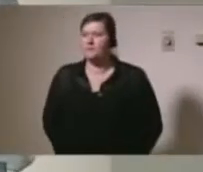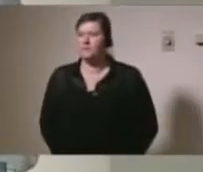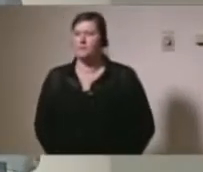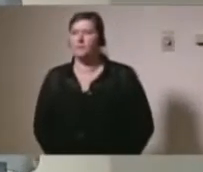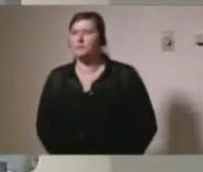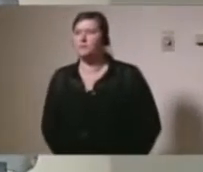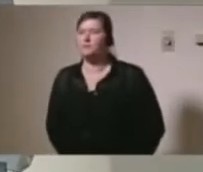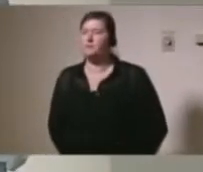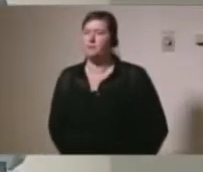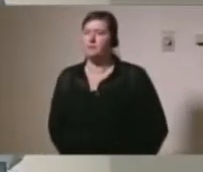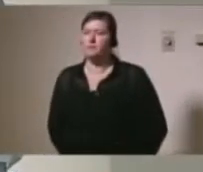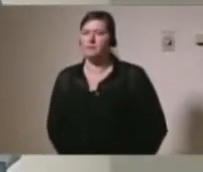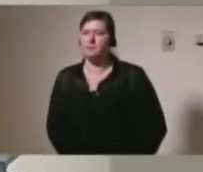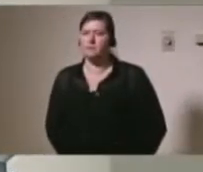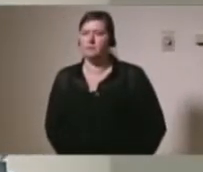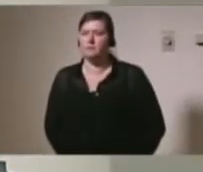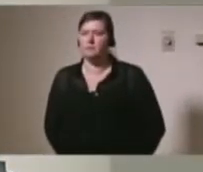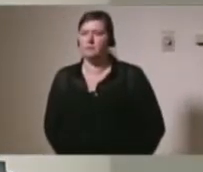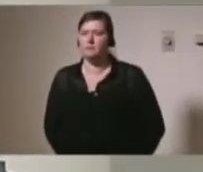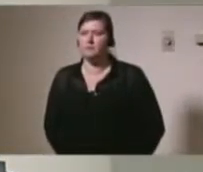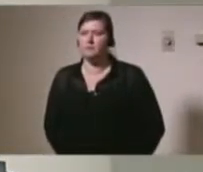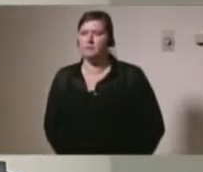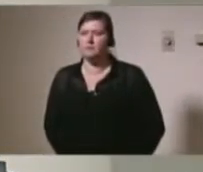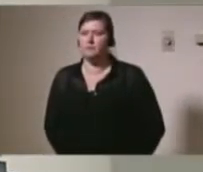We have Postal Spa,